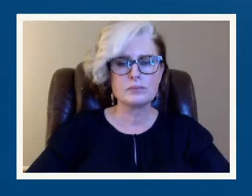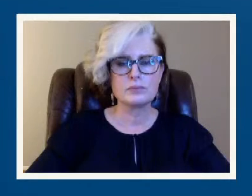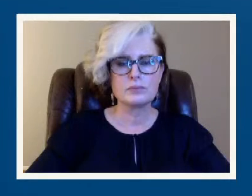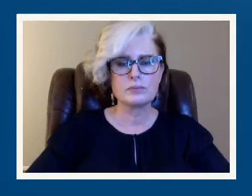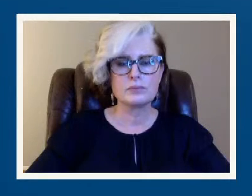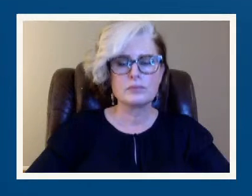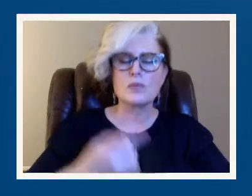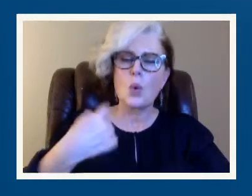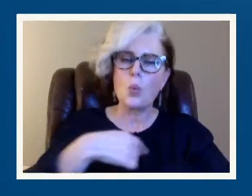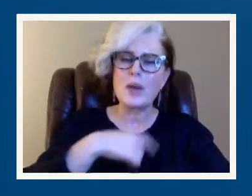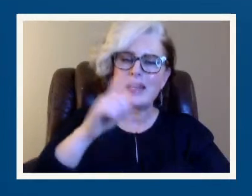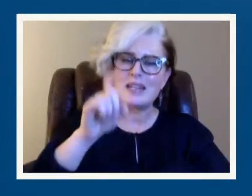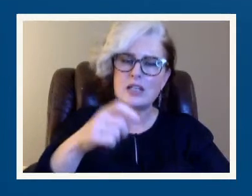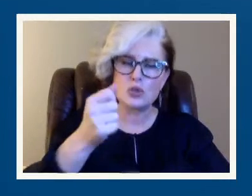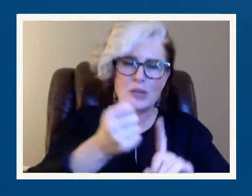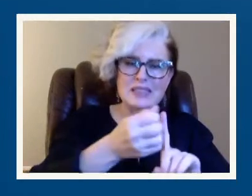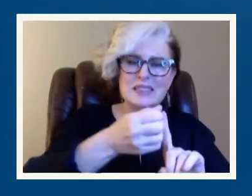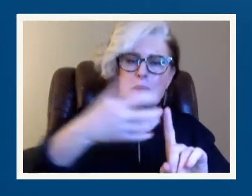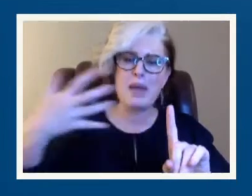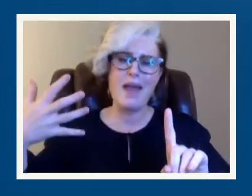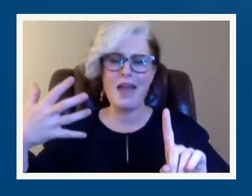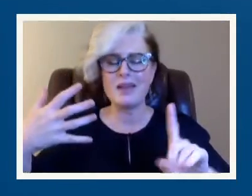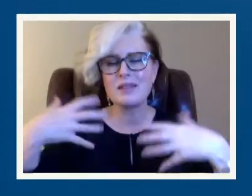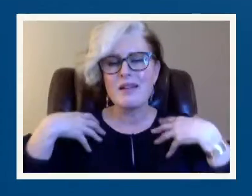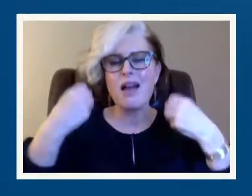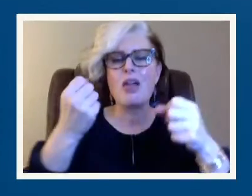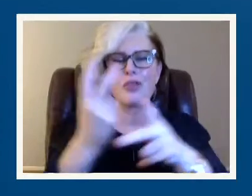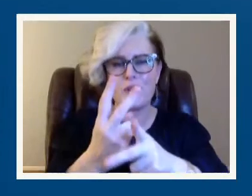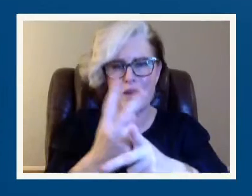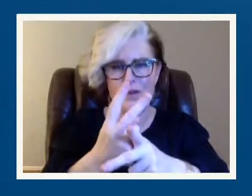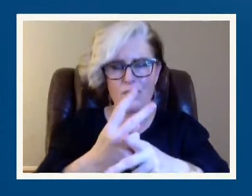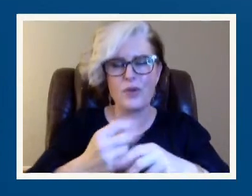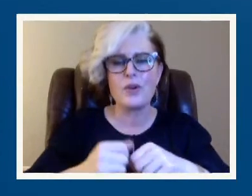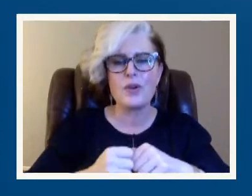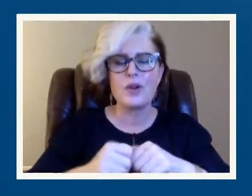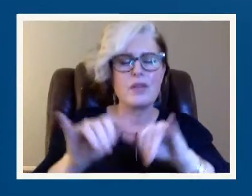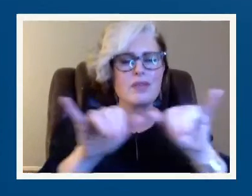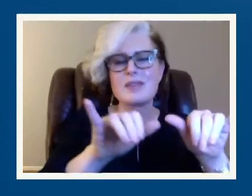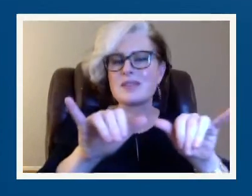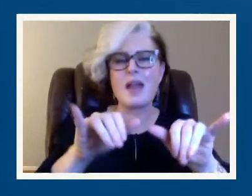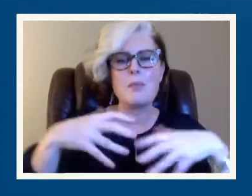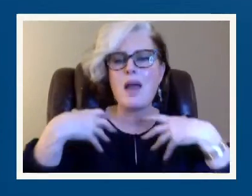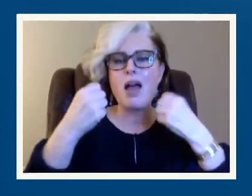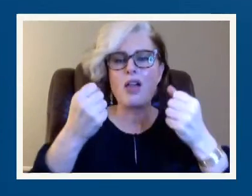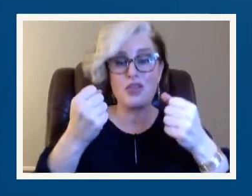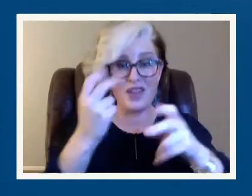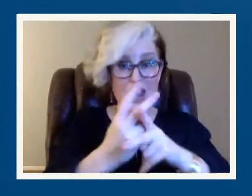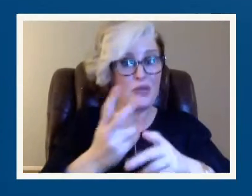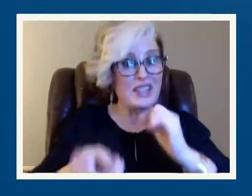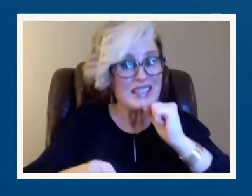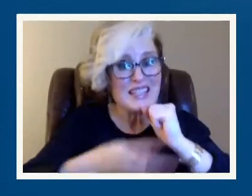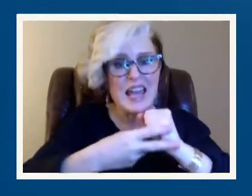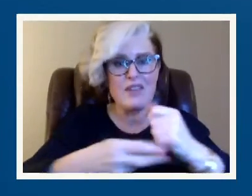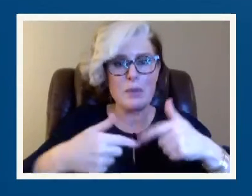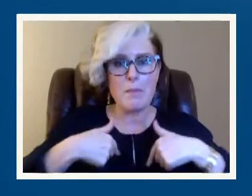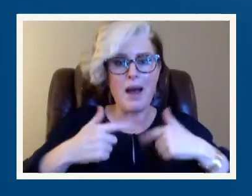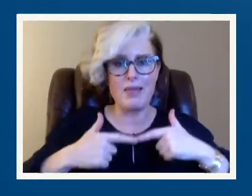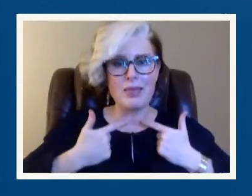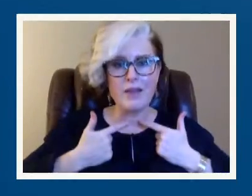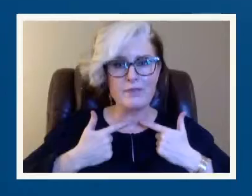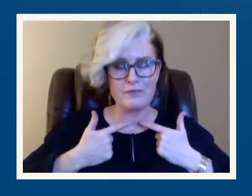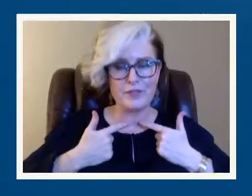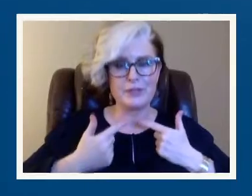We need to expand our health care, the same kind of health care that saved my life.